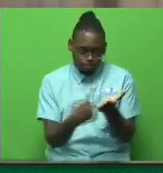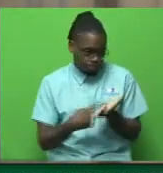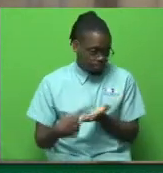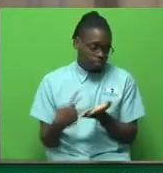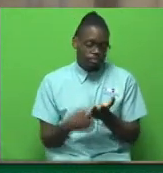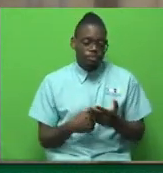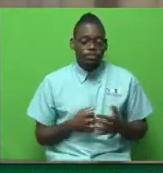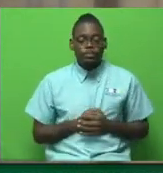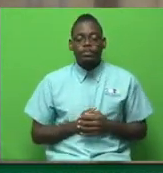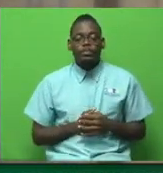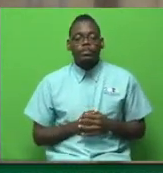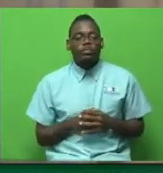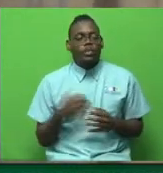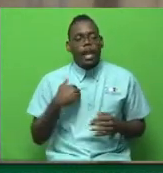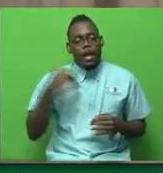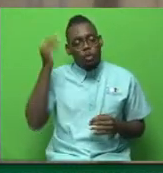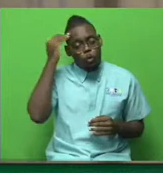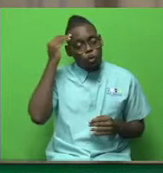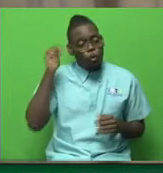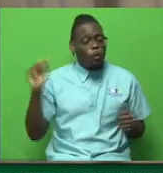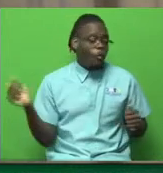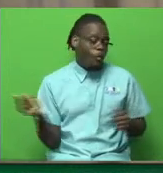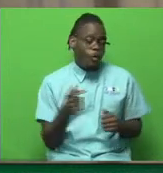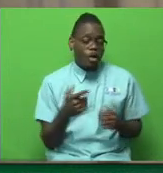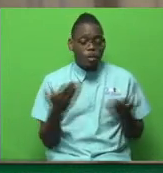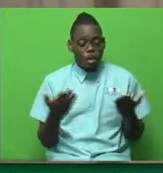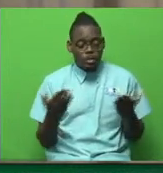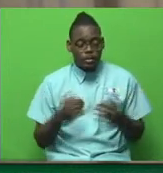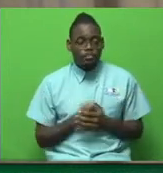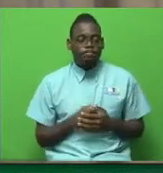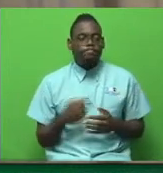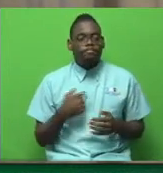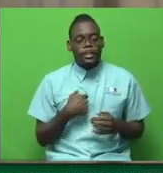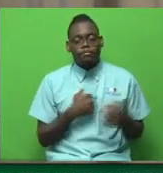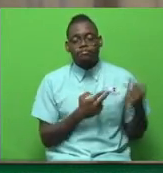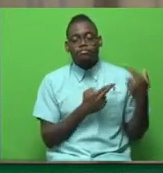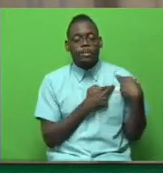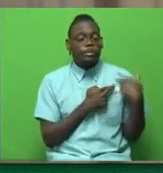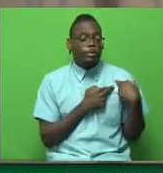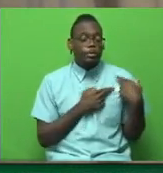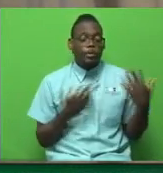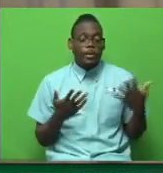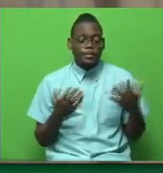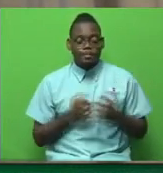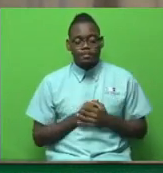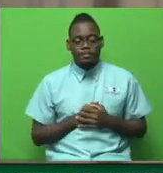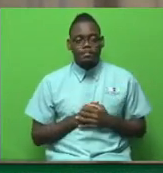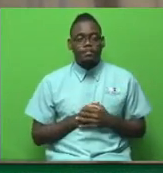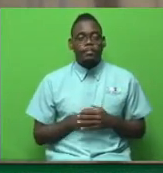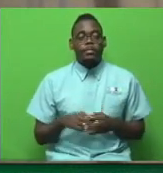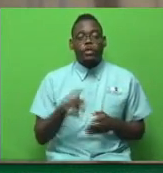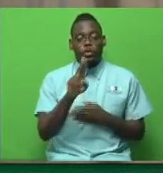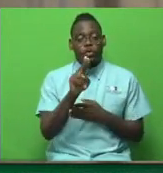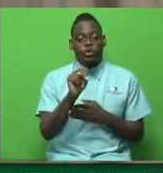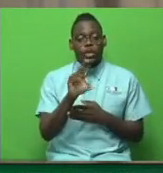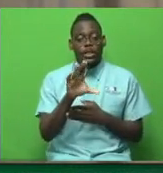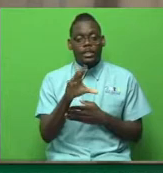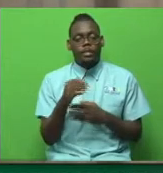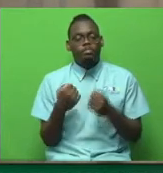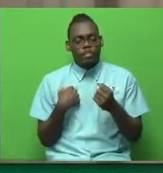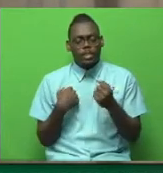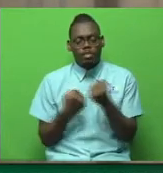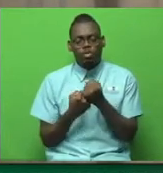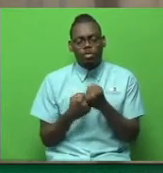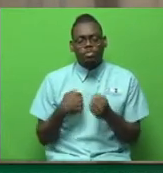it's a well-known fact now that I have been given the responsibility by the opposition to Shadow this very critical education